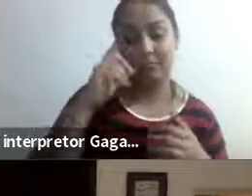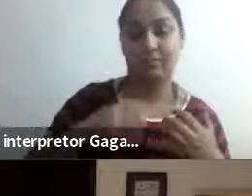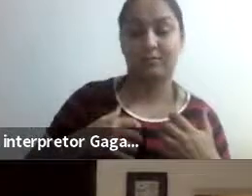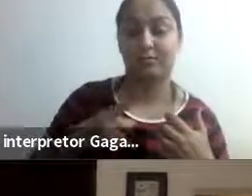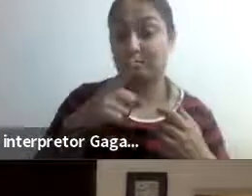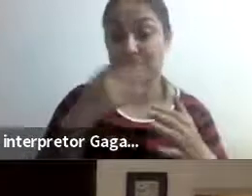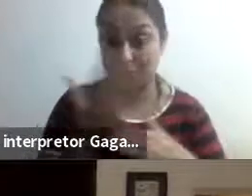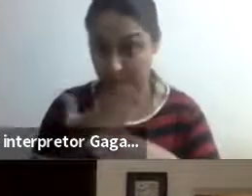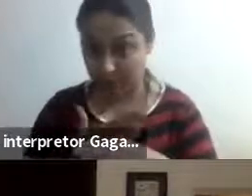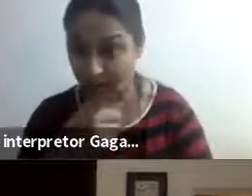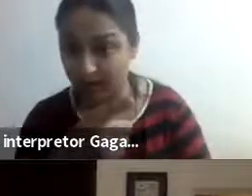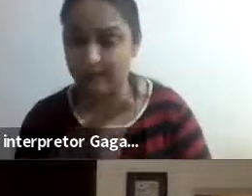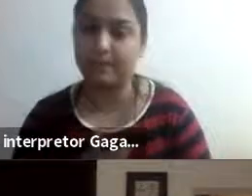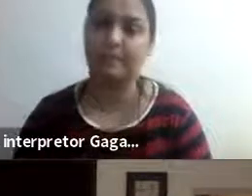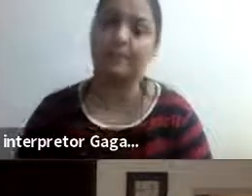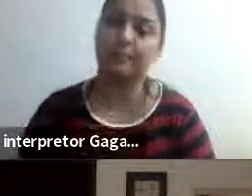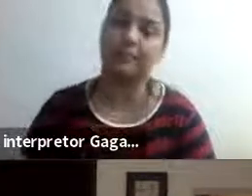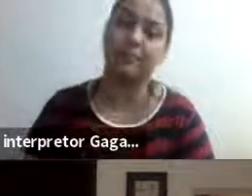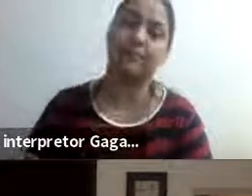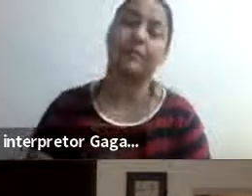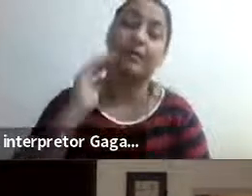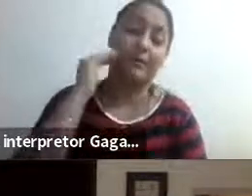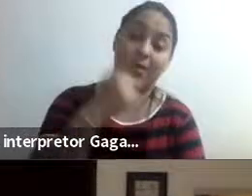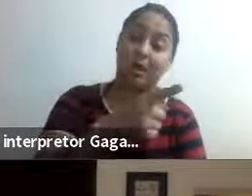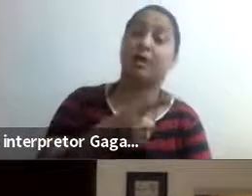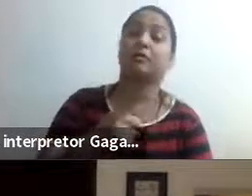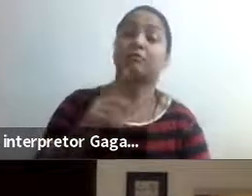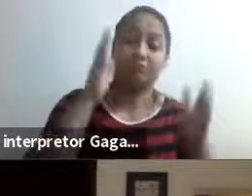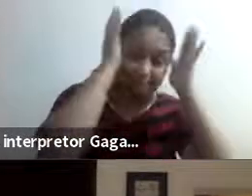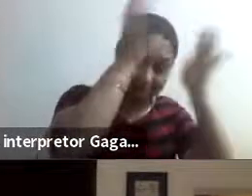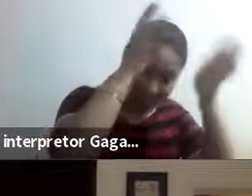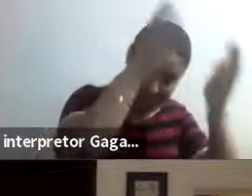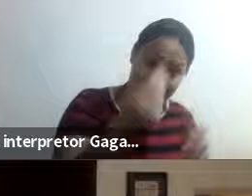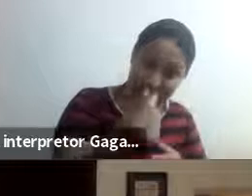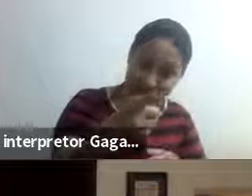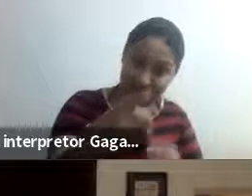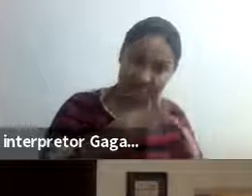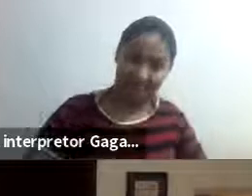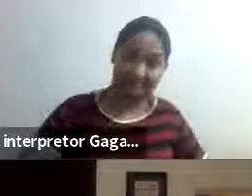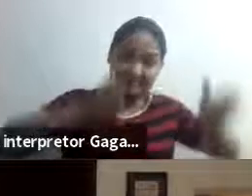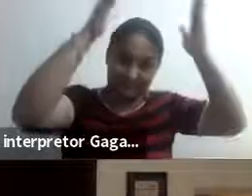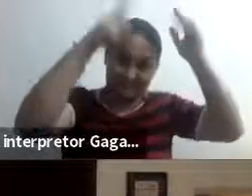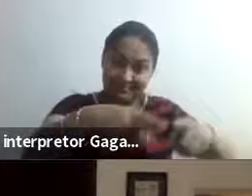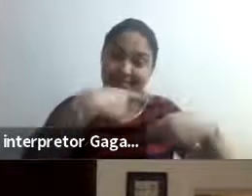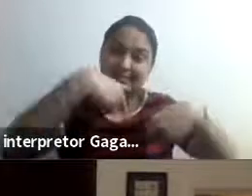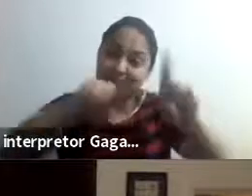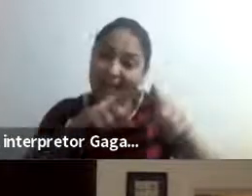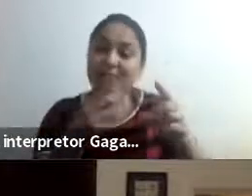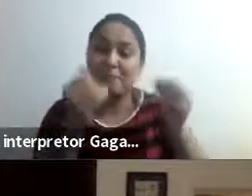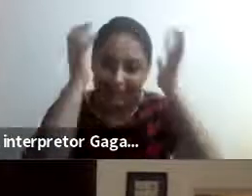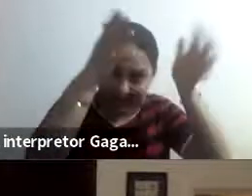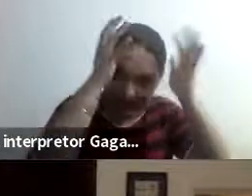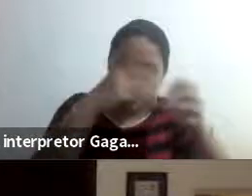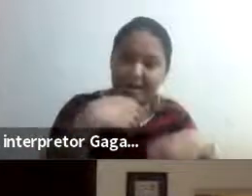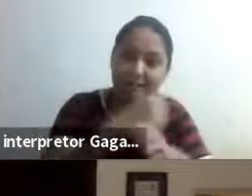on to, when she was a daily wage worker. This is one of the buildings that she sort of had put together as in